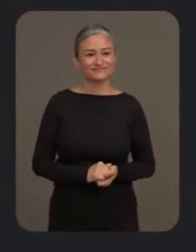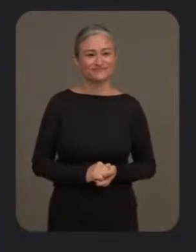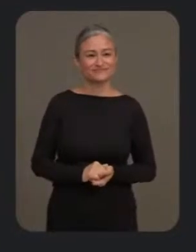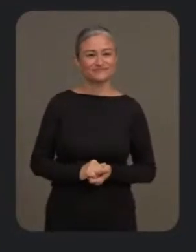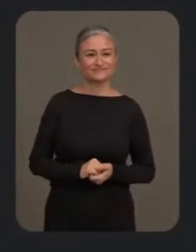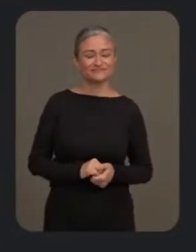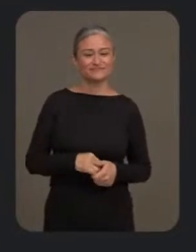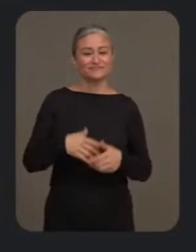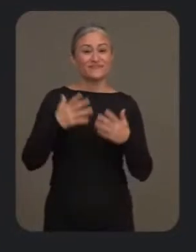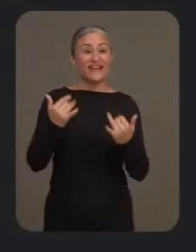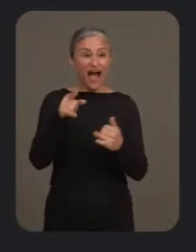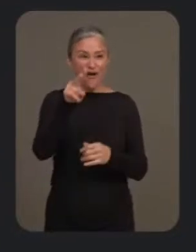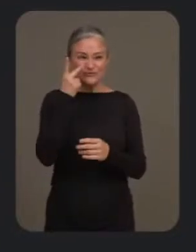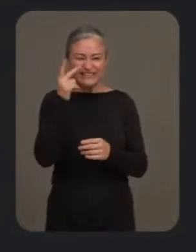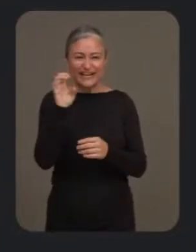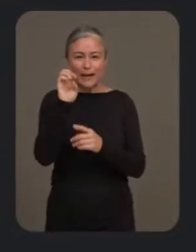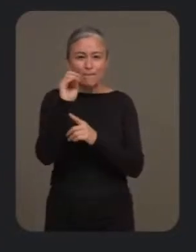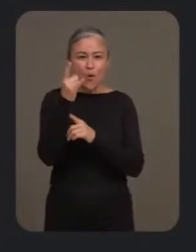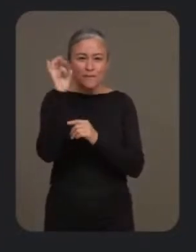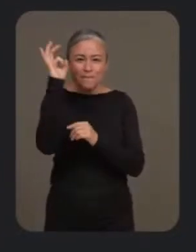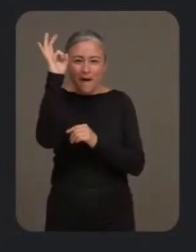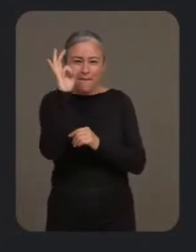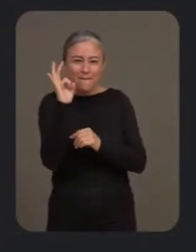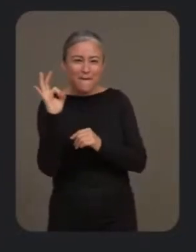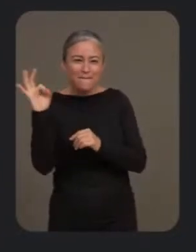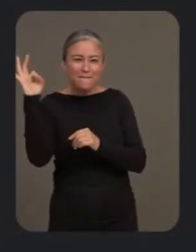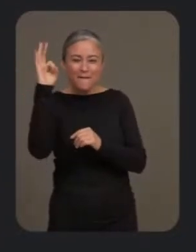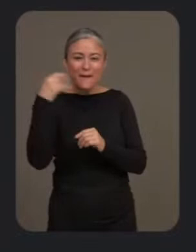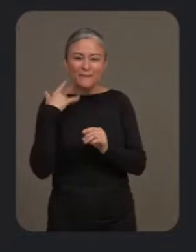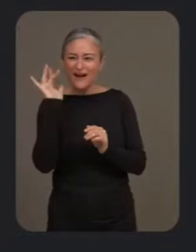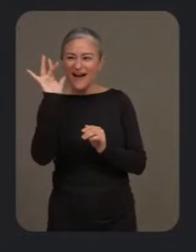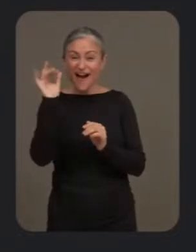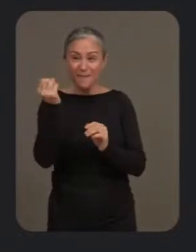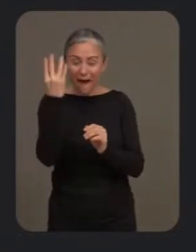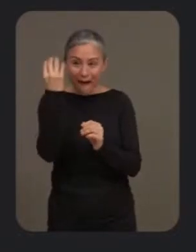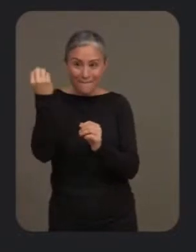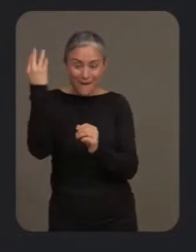And the little emojis, they react when you tap them, which I find